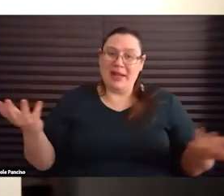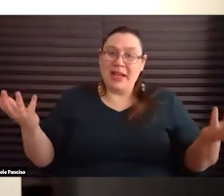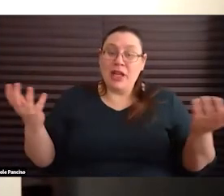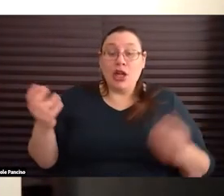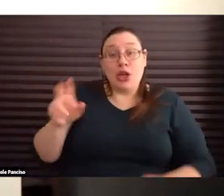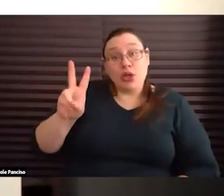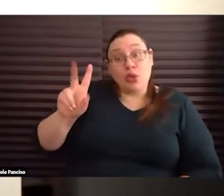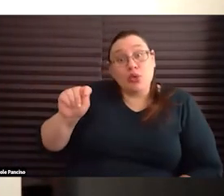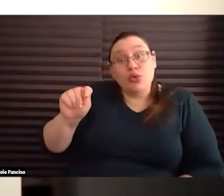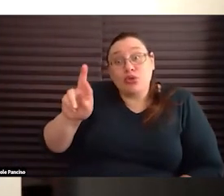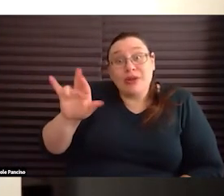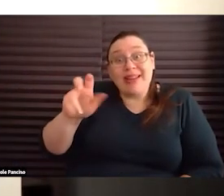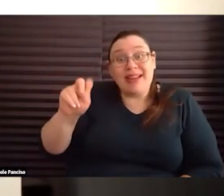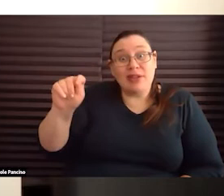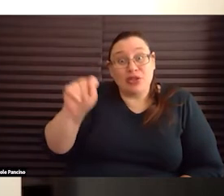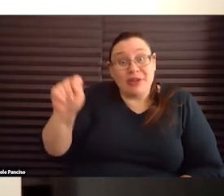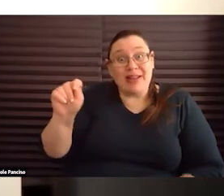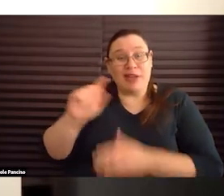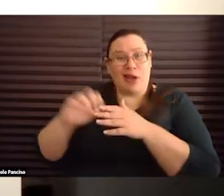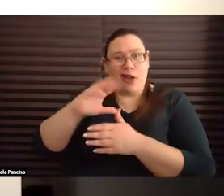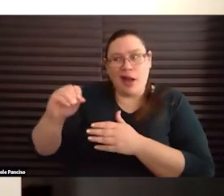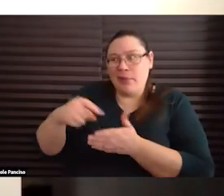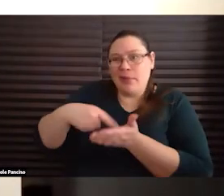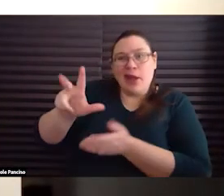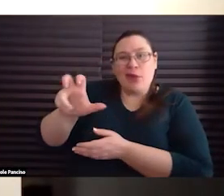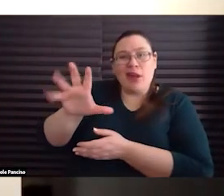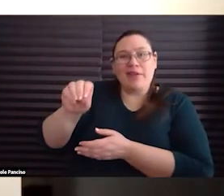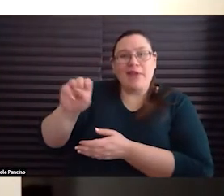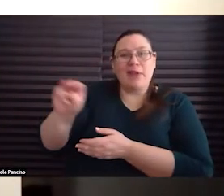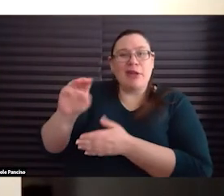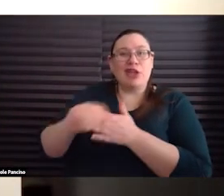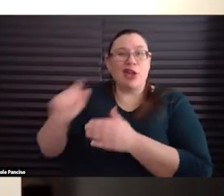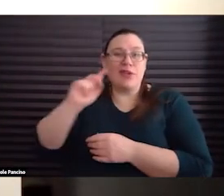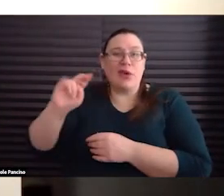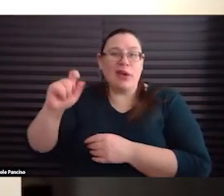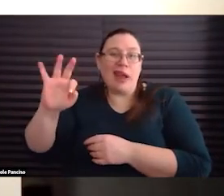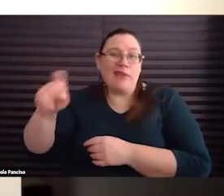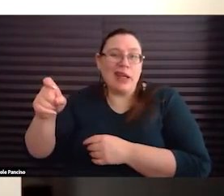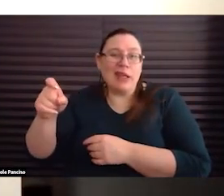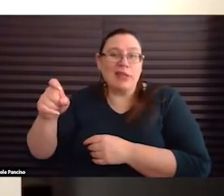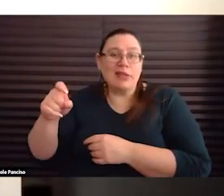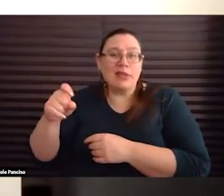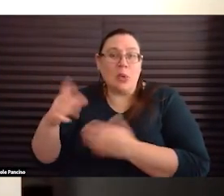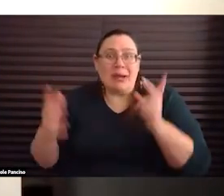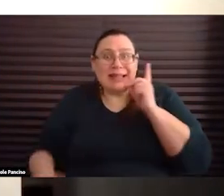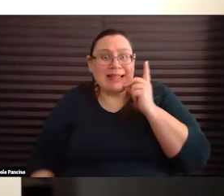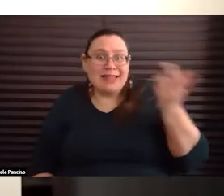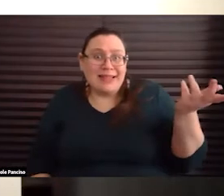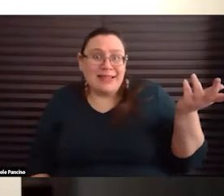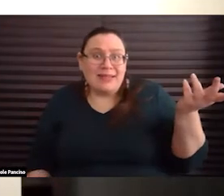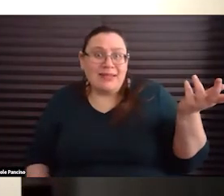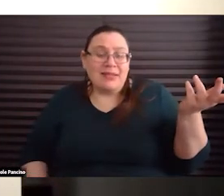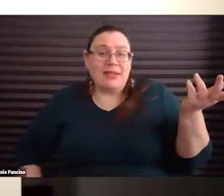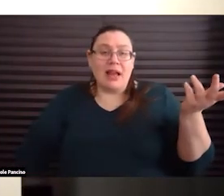trillion company could pay $350 million for Netflix or Disney. And